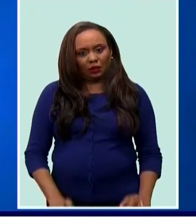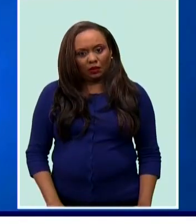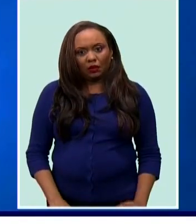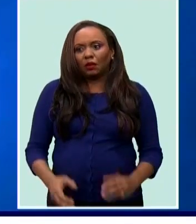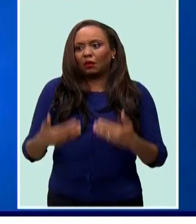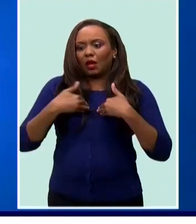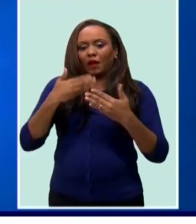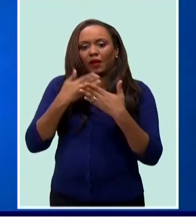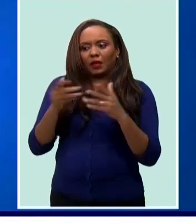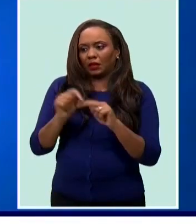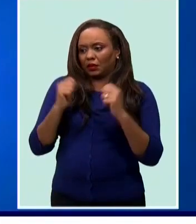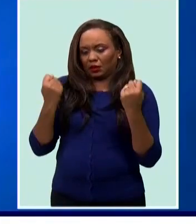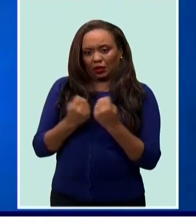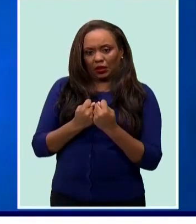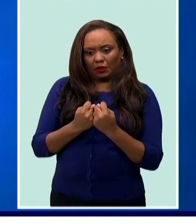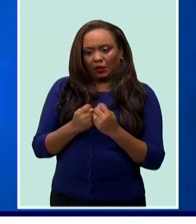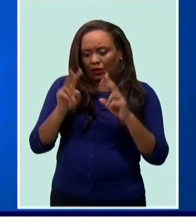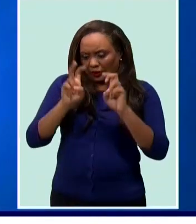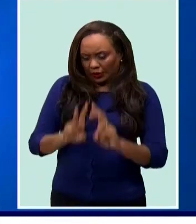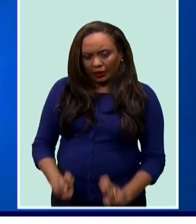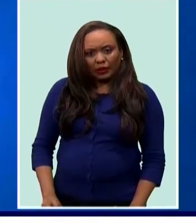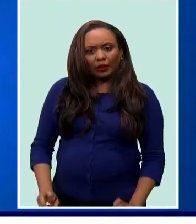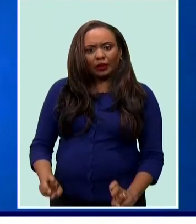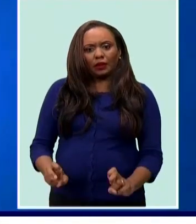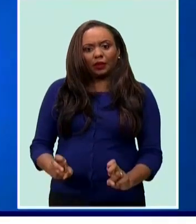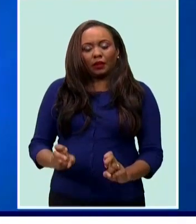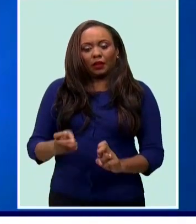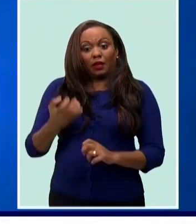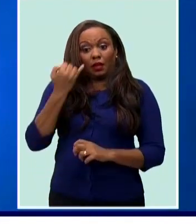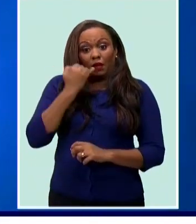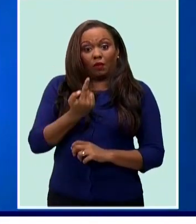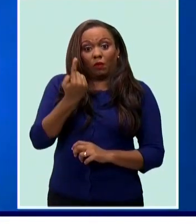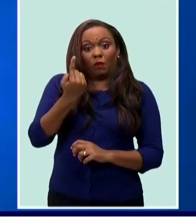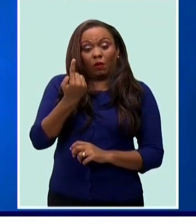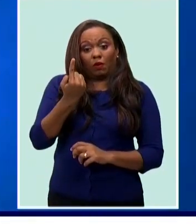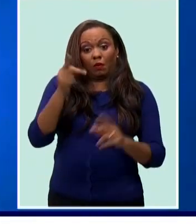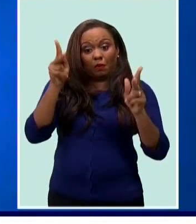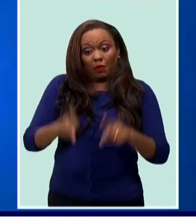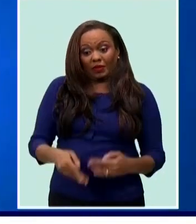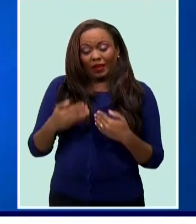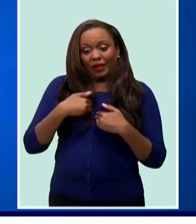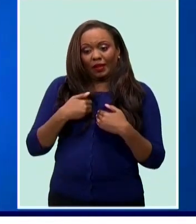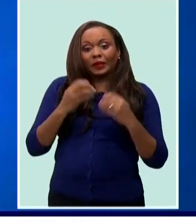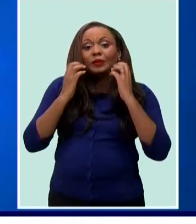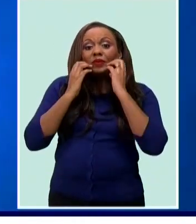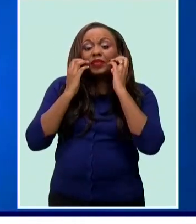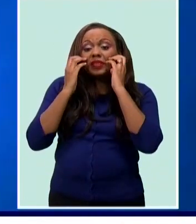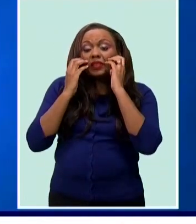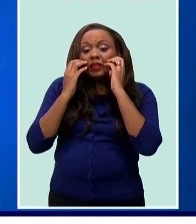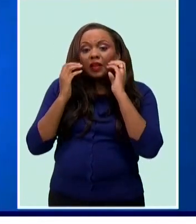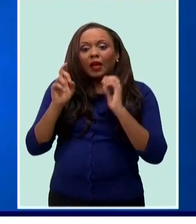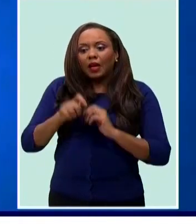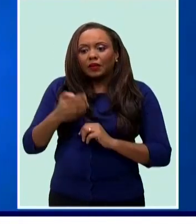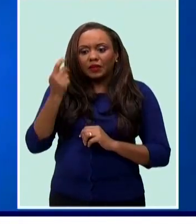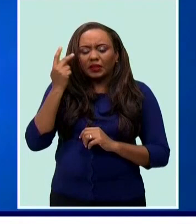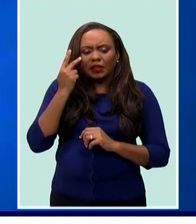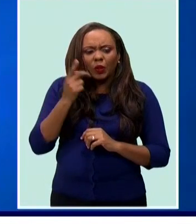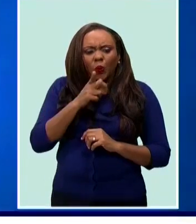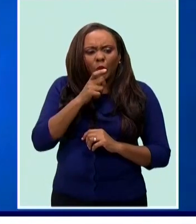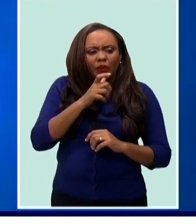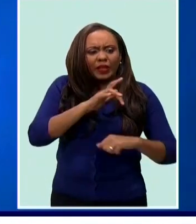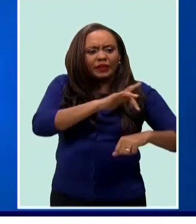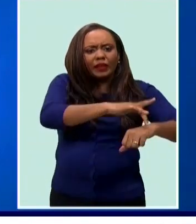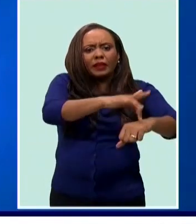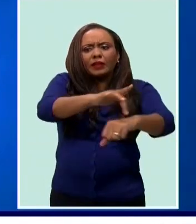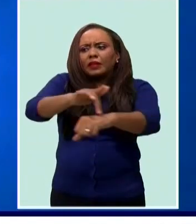investigating each case, because once one individual has measles, you have to do contact tracing. So you have to do